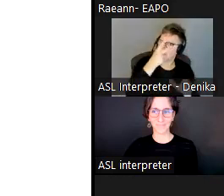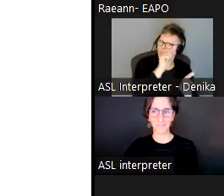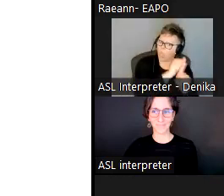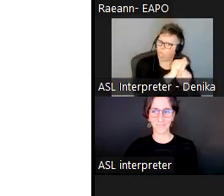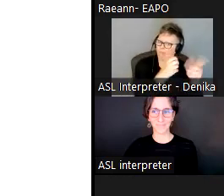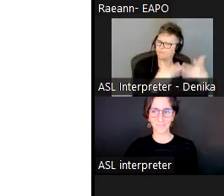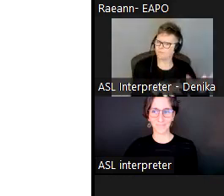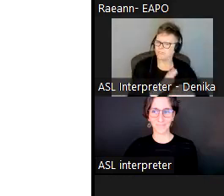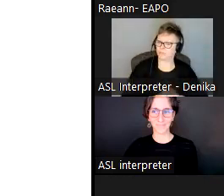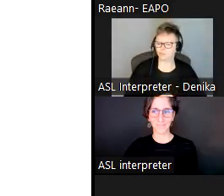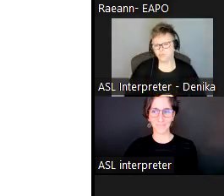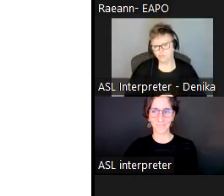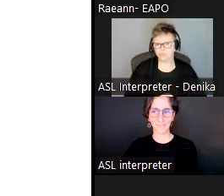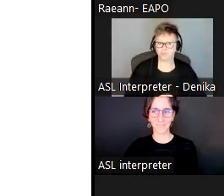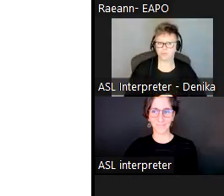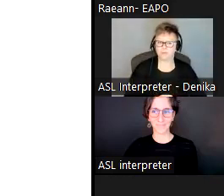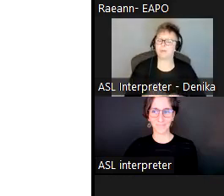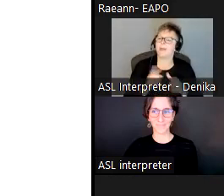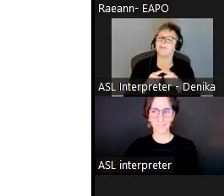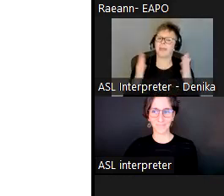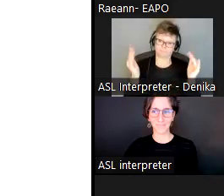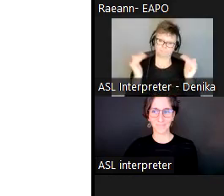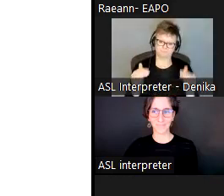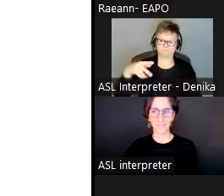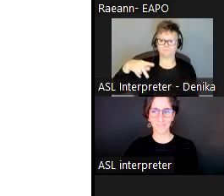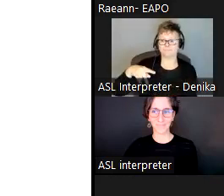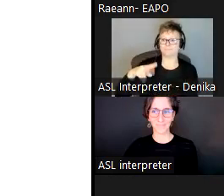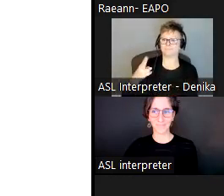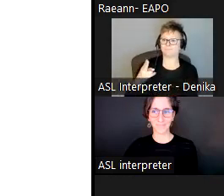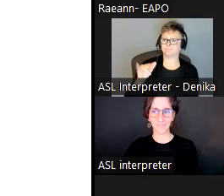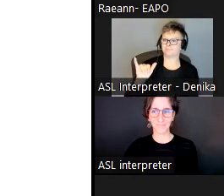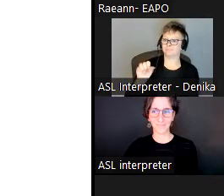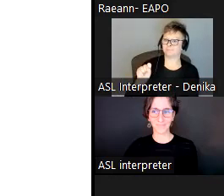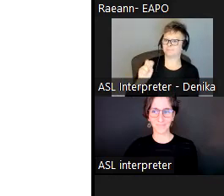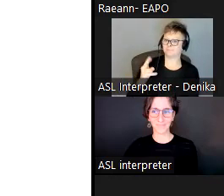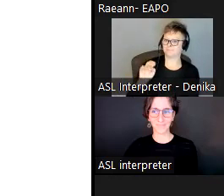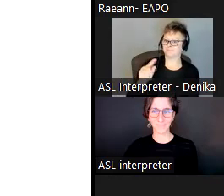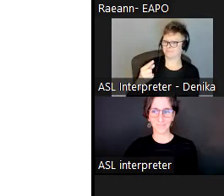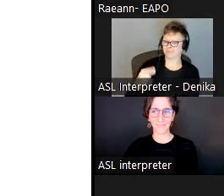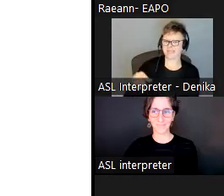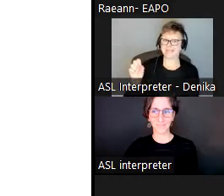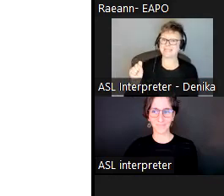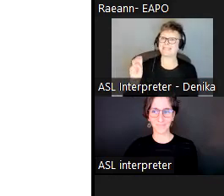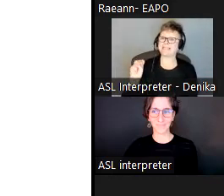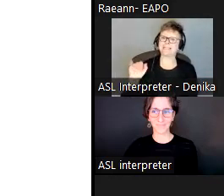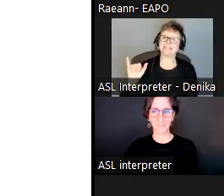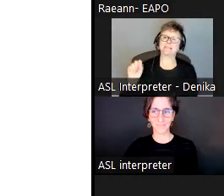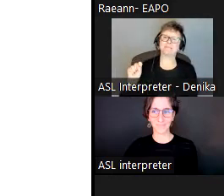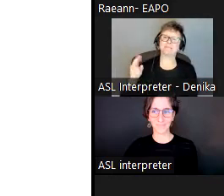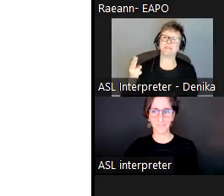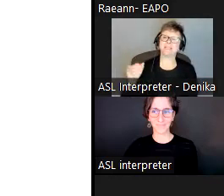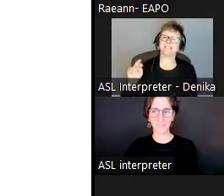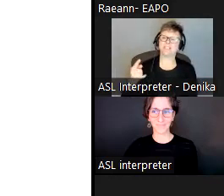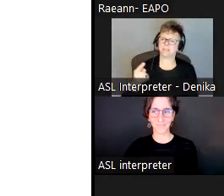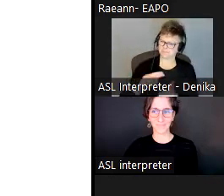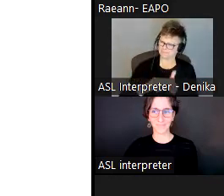And then we have the phishing and smishing. So that's when you